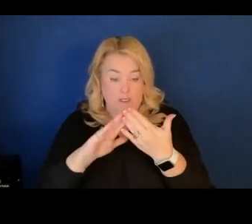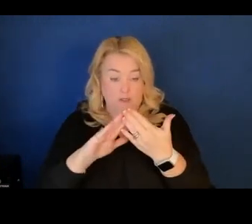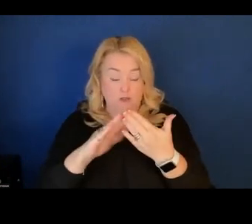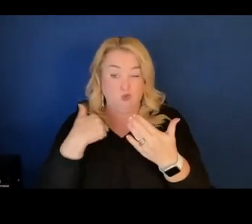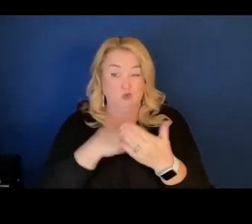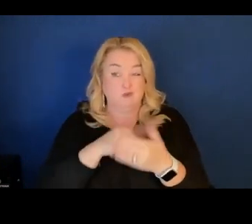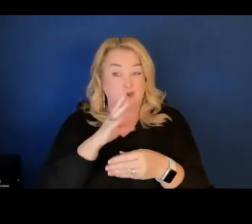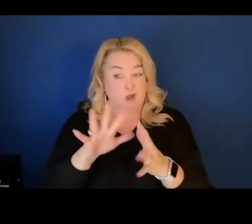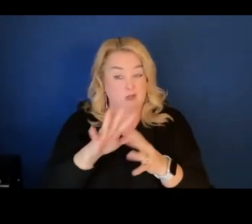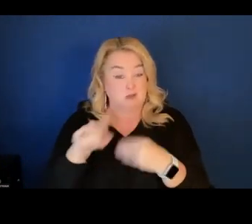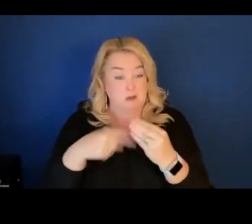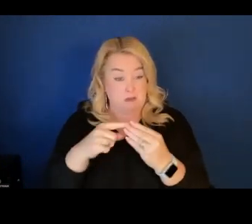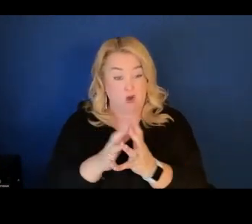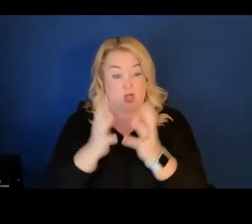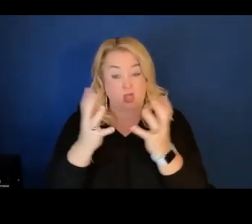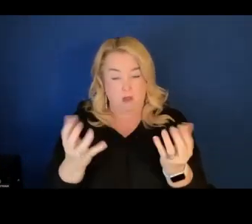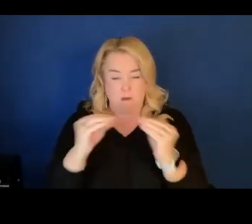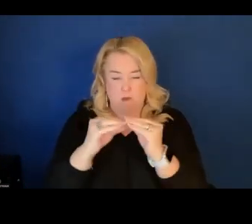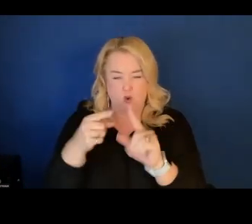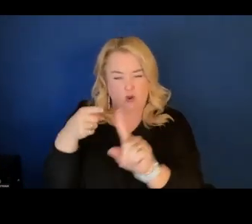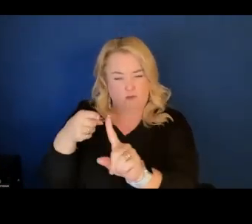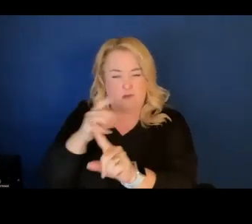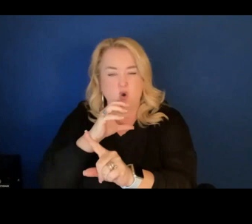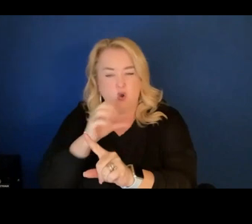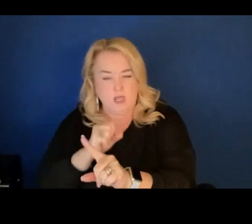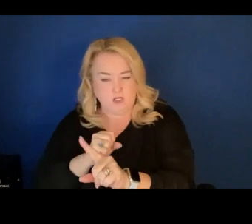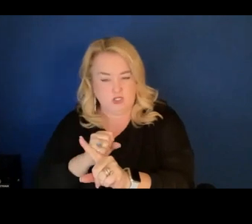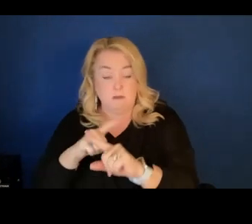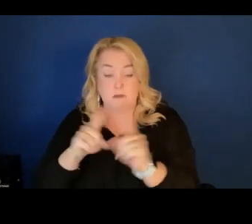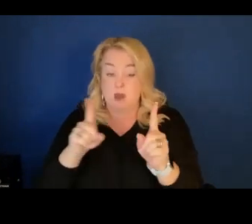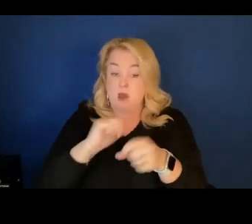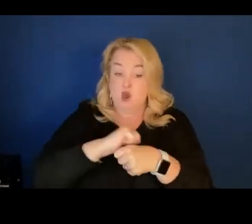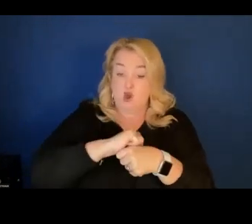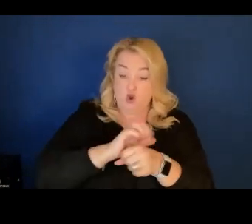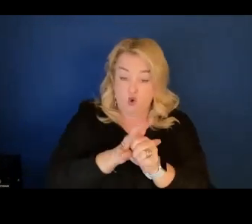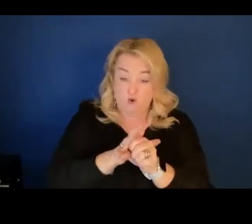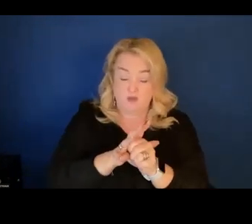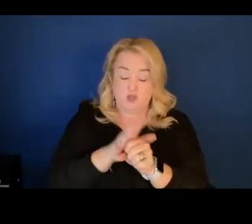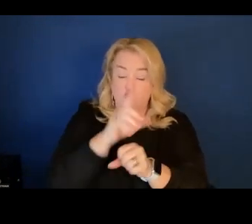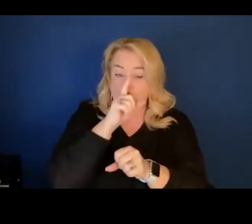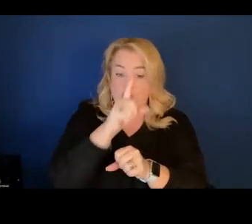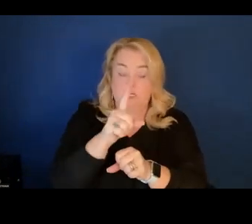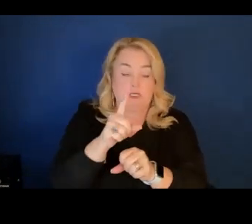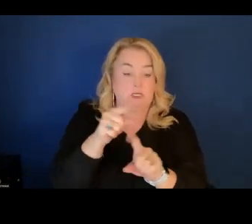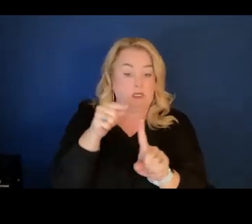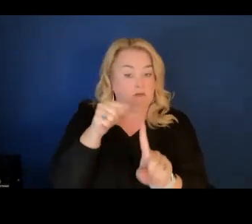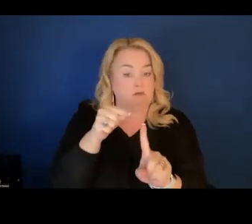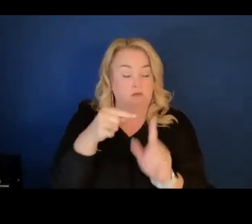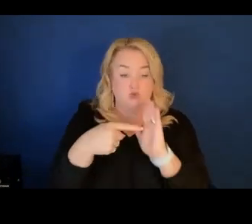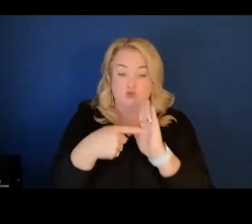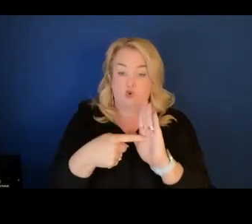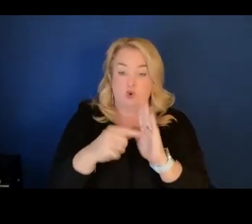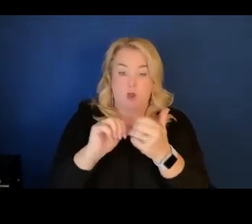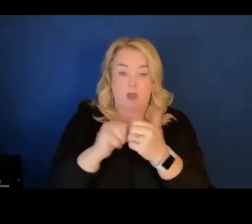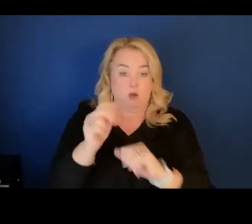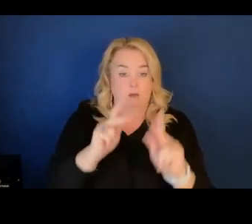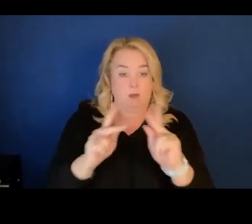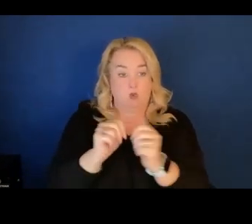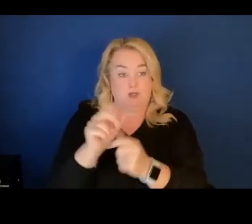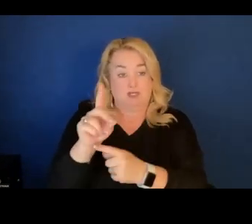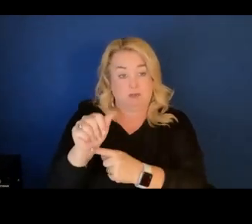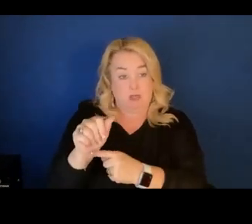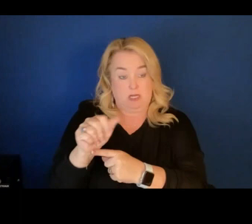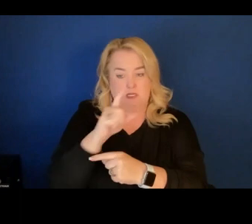a lot more in the aging community, but COVID really put a light on how people with disabilities